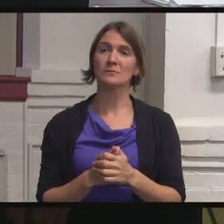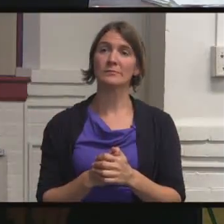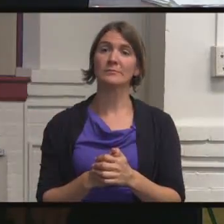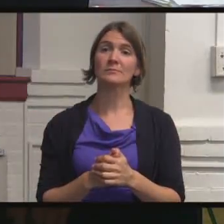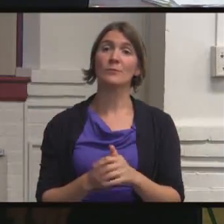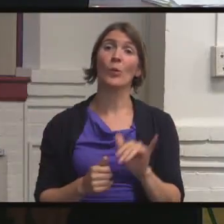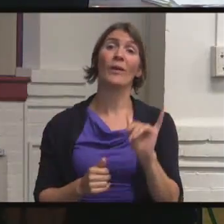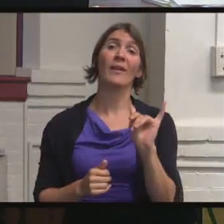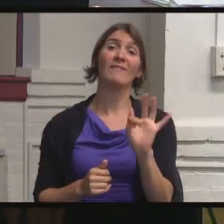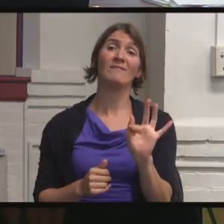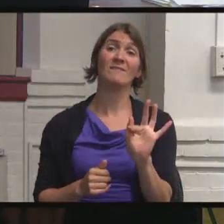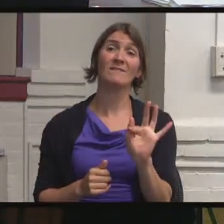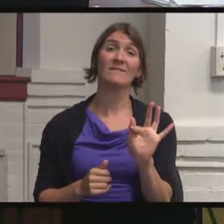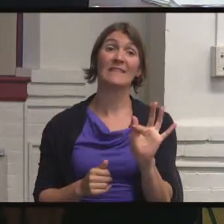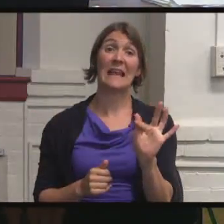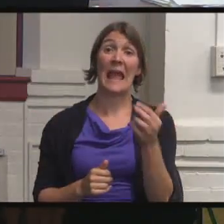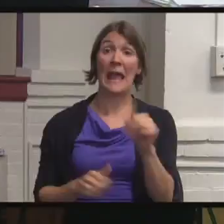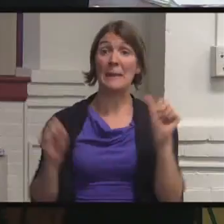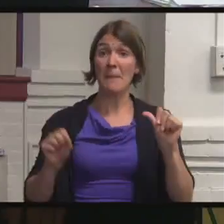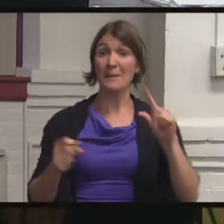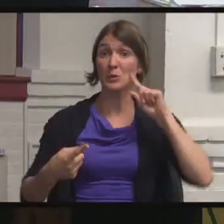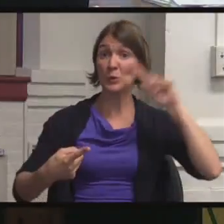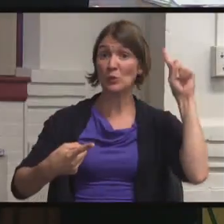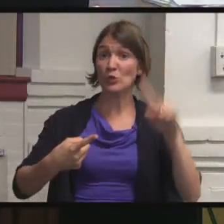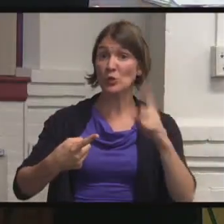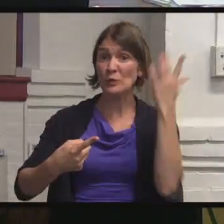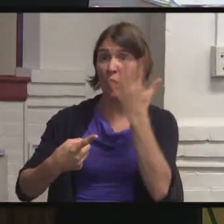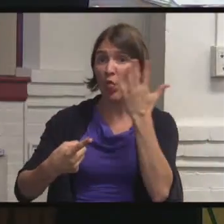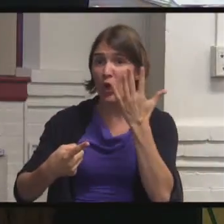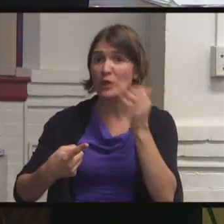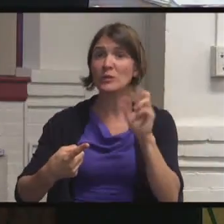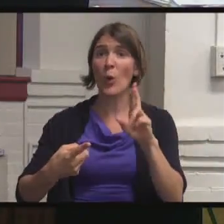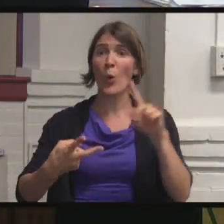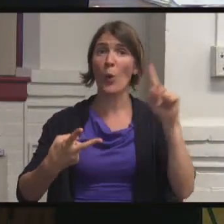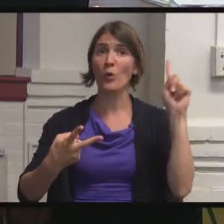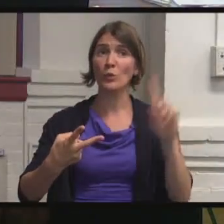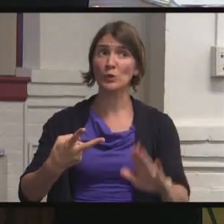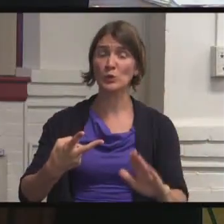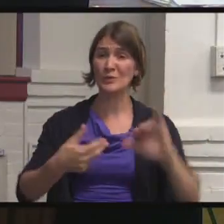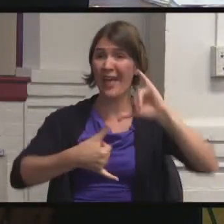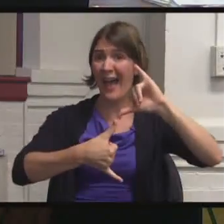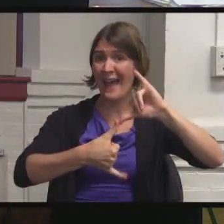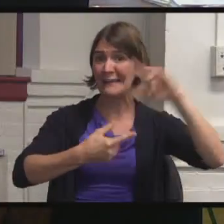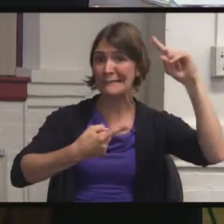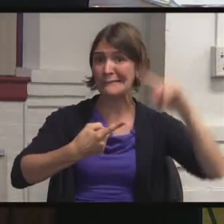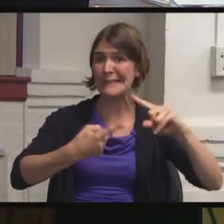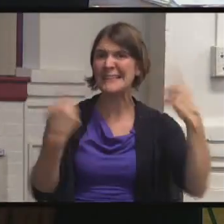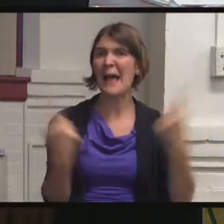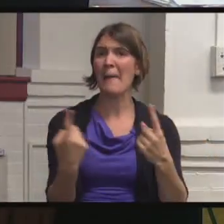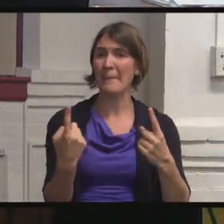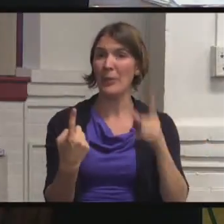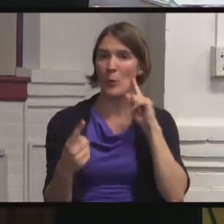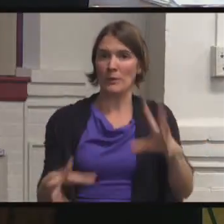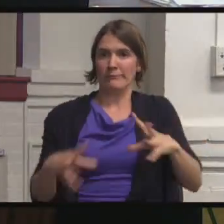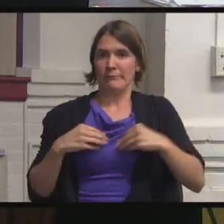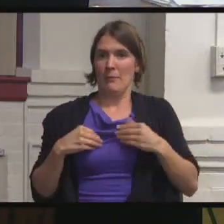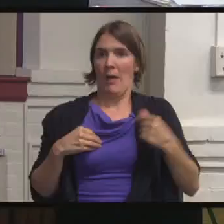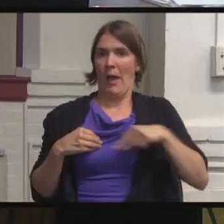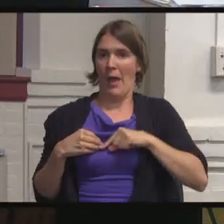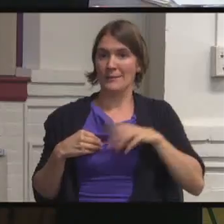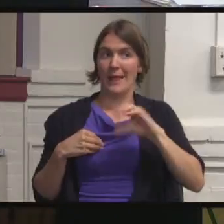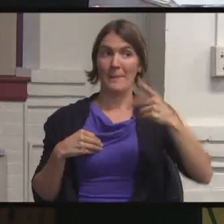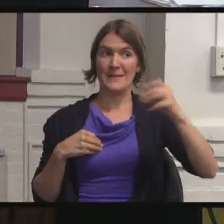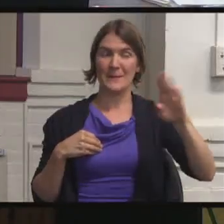any mitigation efforts on the part of the applicant would be well received by both the Public Service Board and